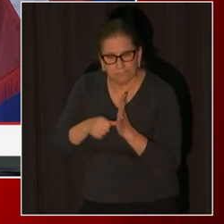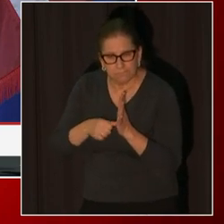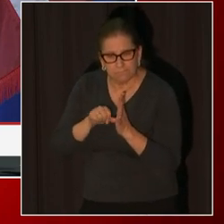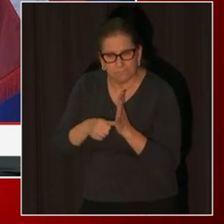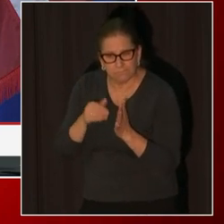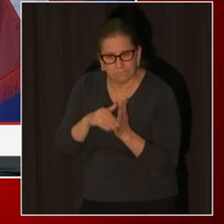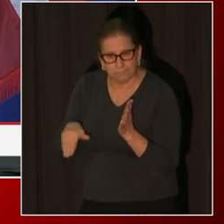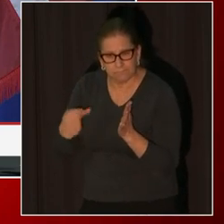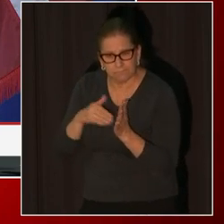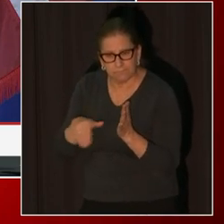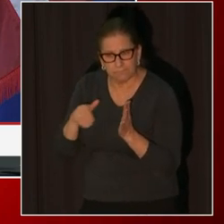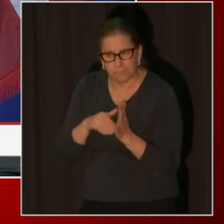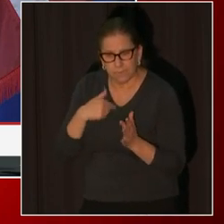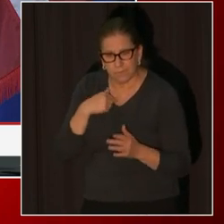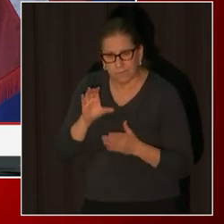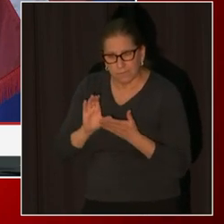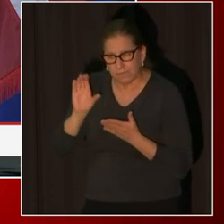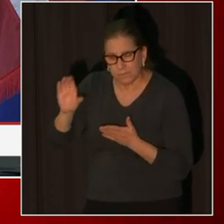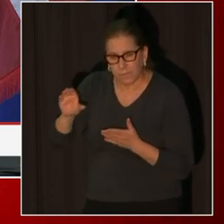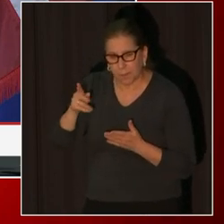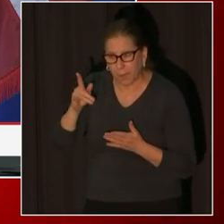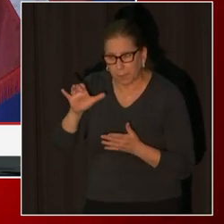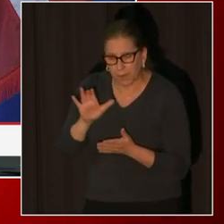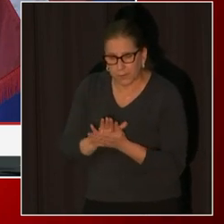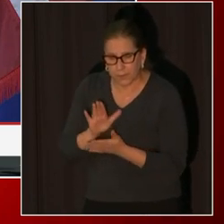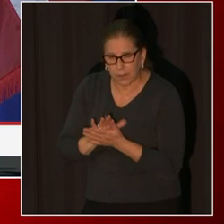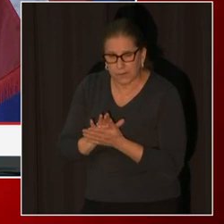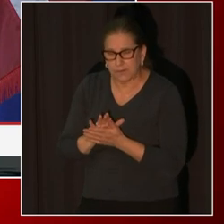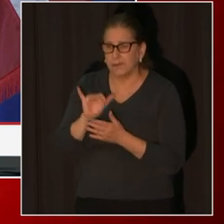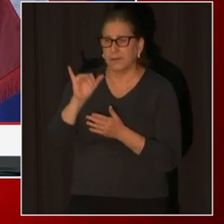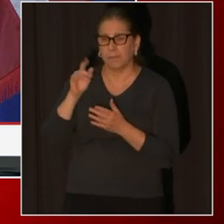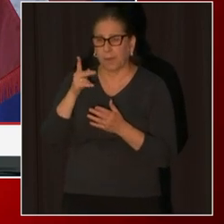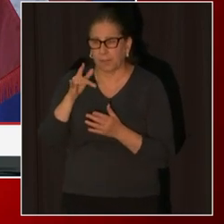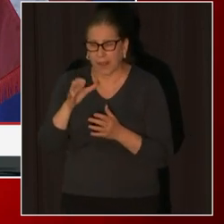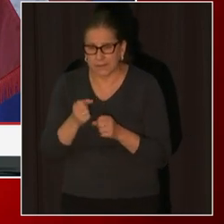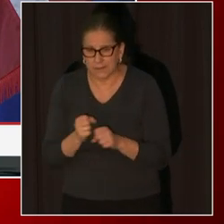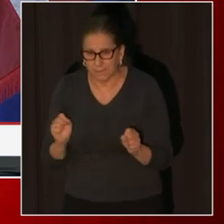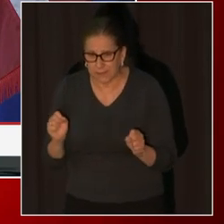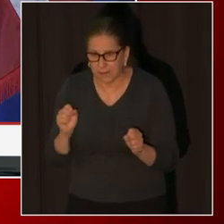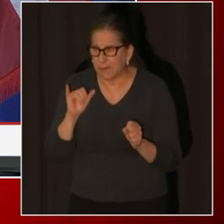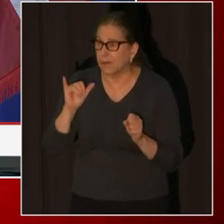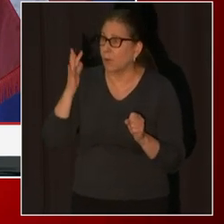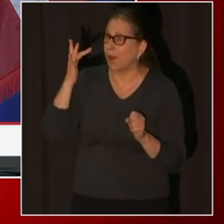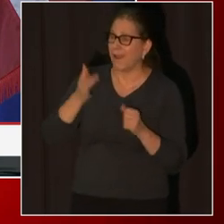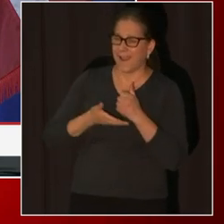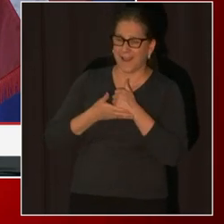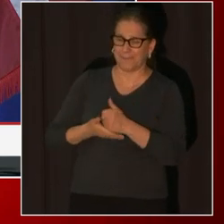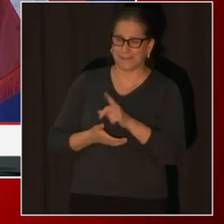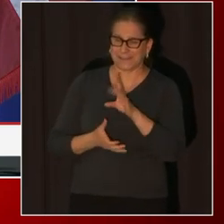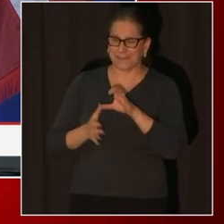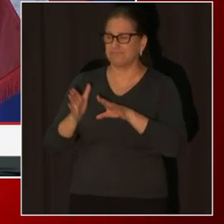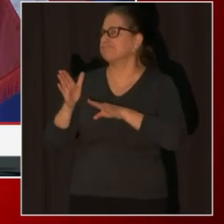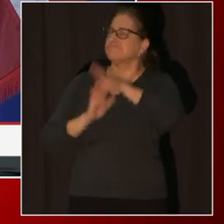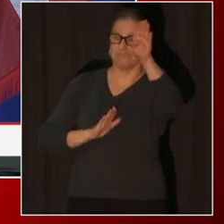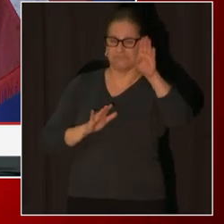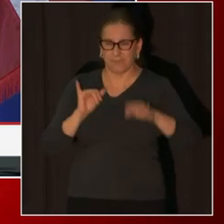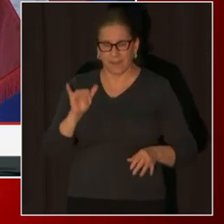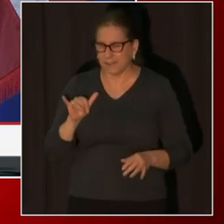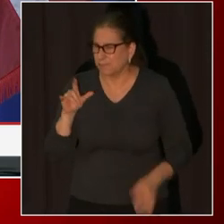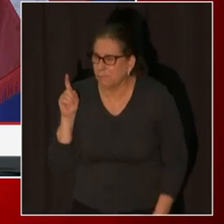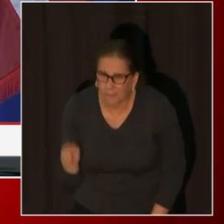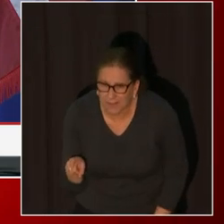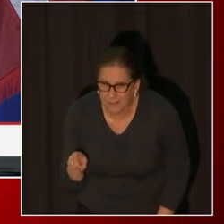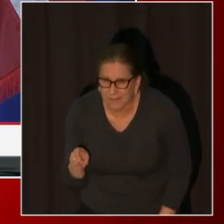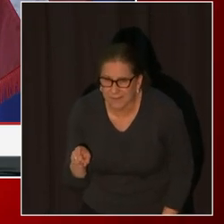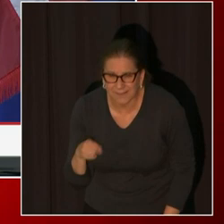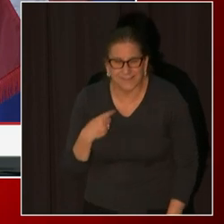public safety led to the renaissance of Washington, D.C. And our public schools and our children,